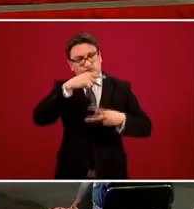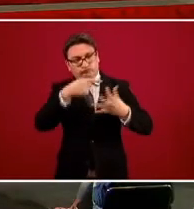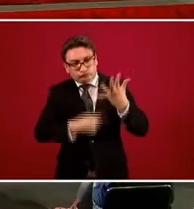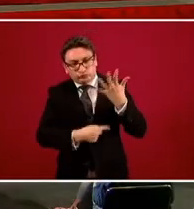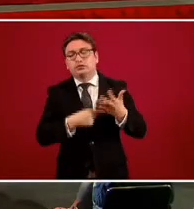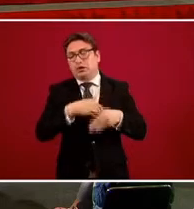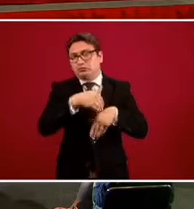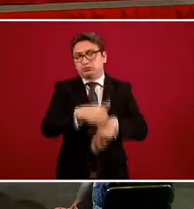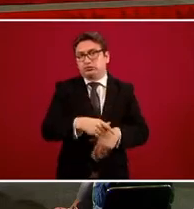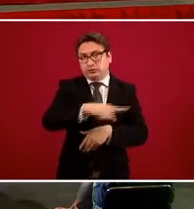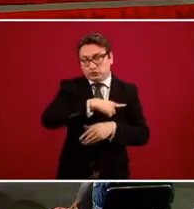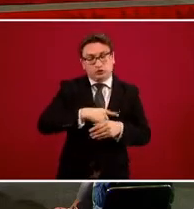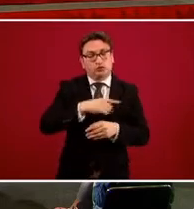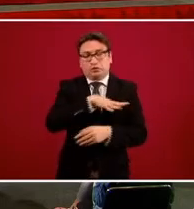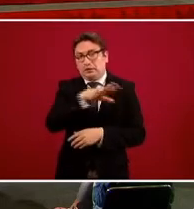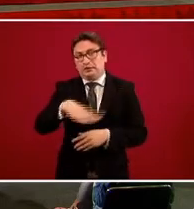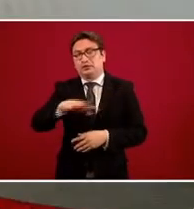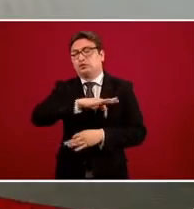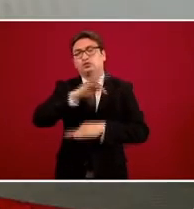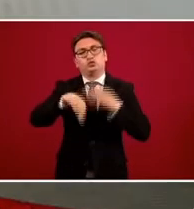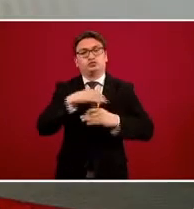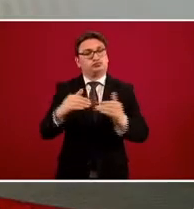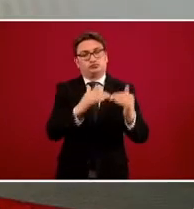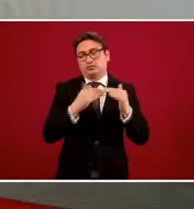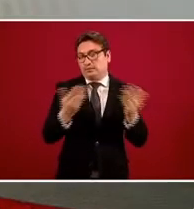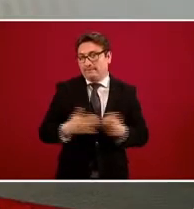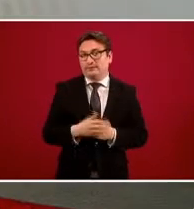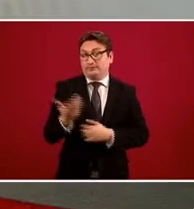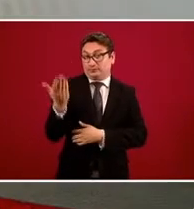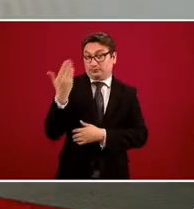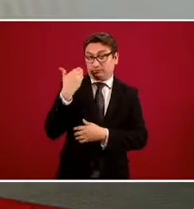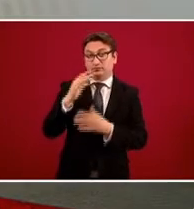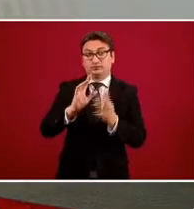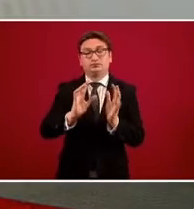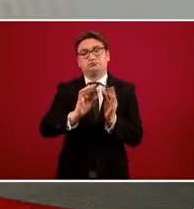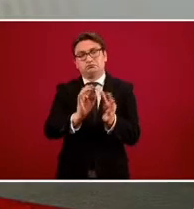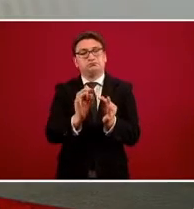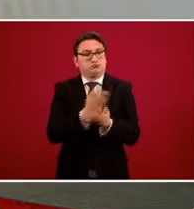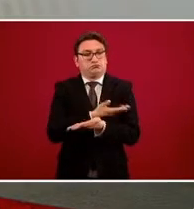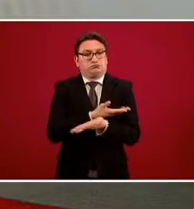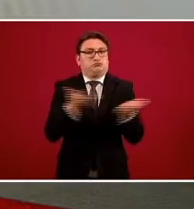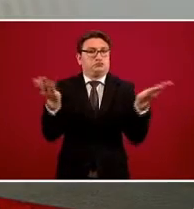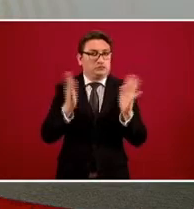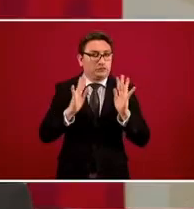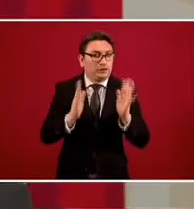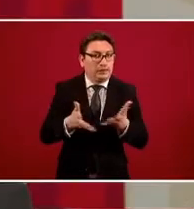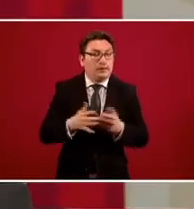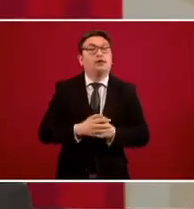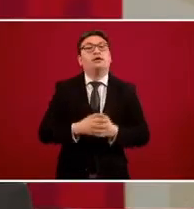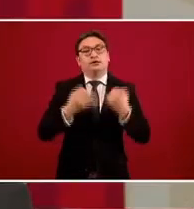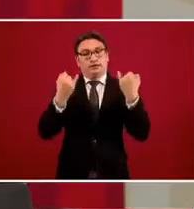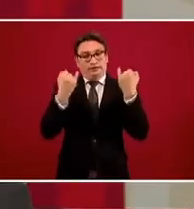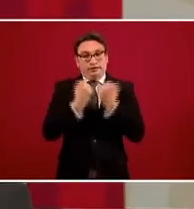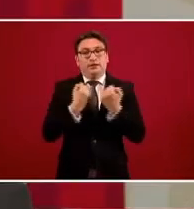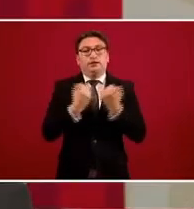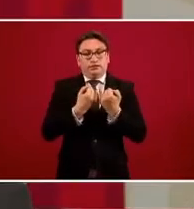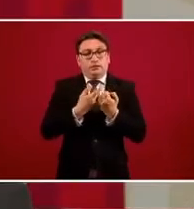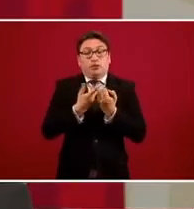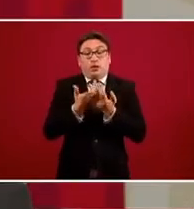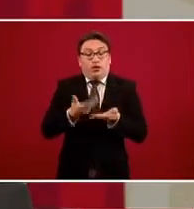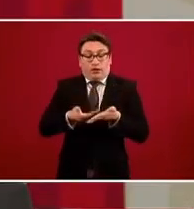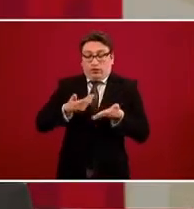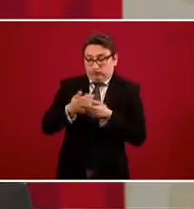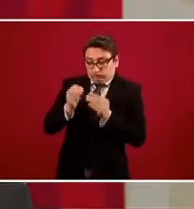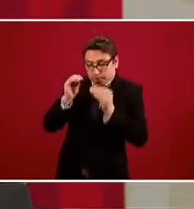banks. They do not require specialized medical equipment. They just need to abide by the protection measures.